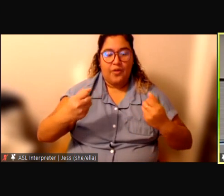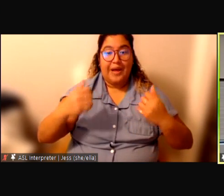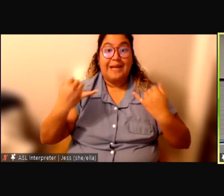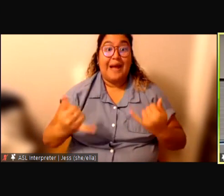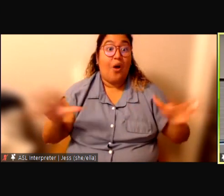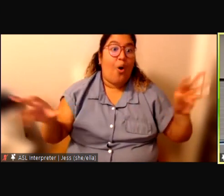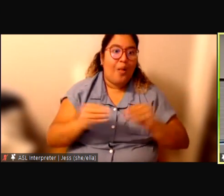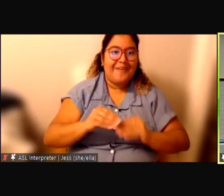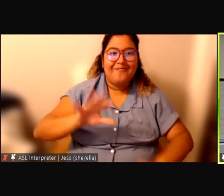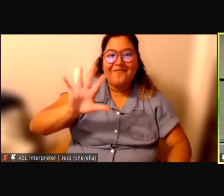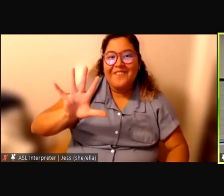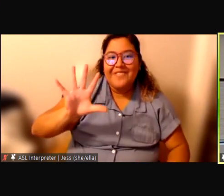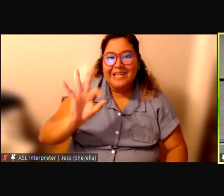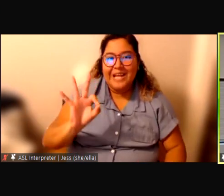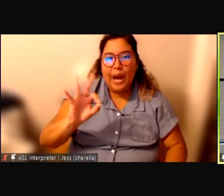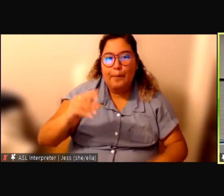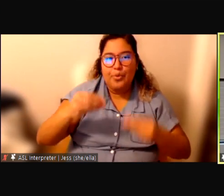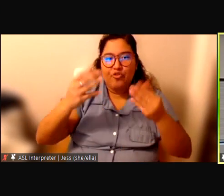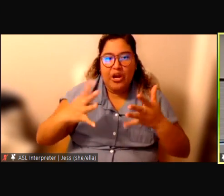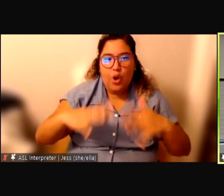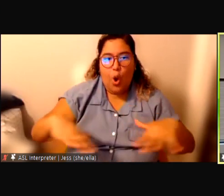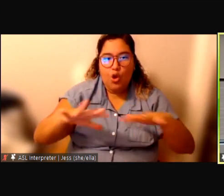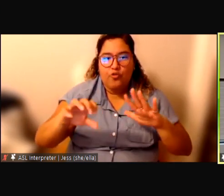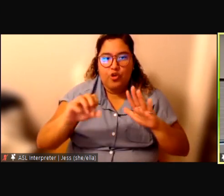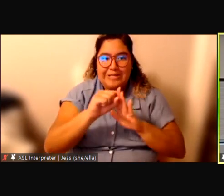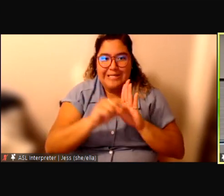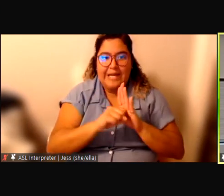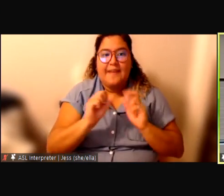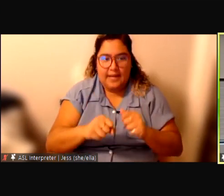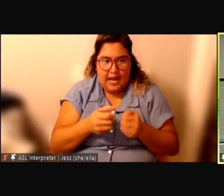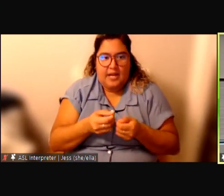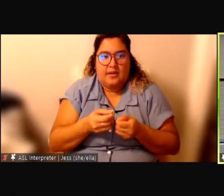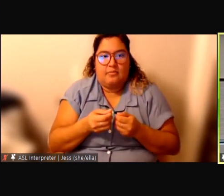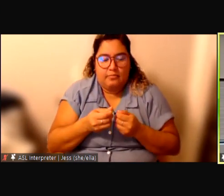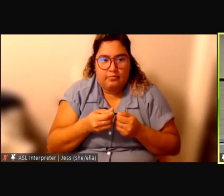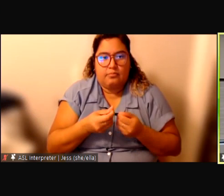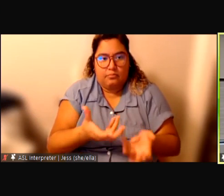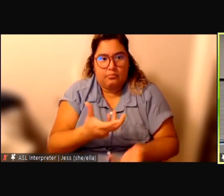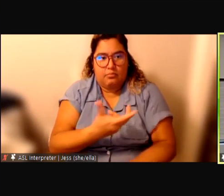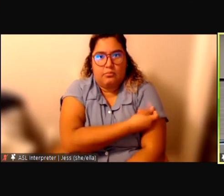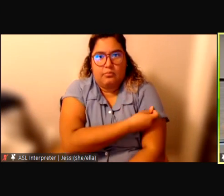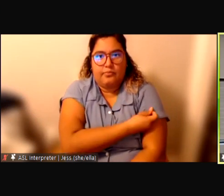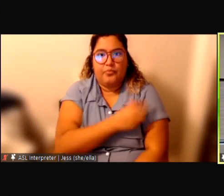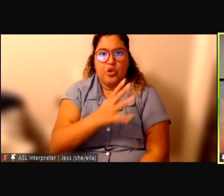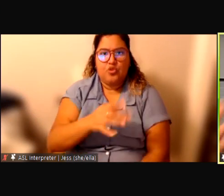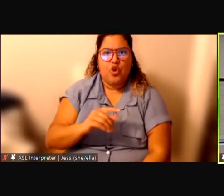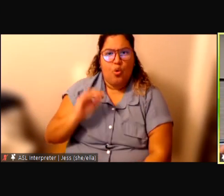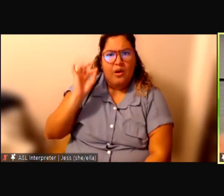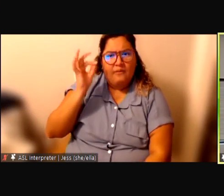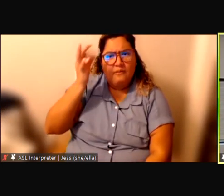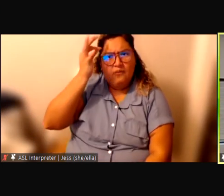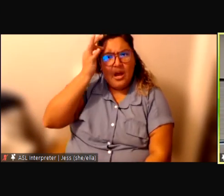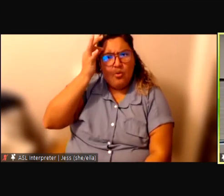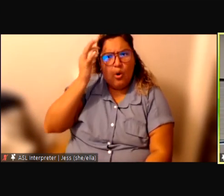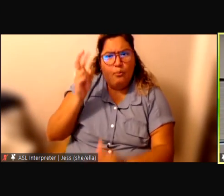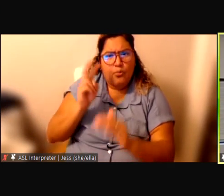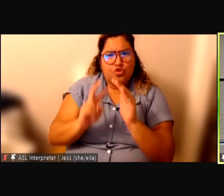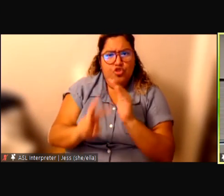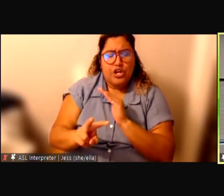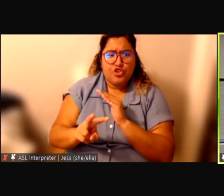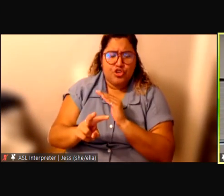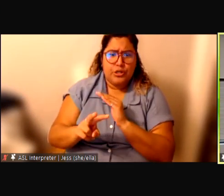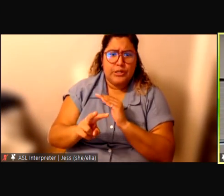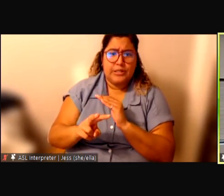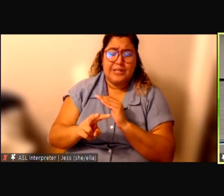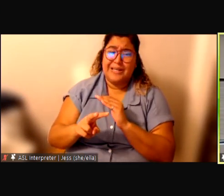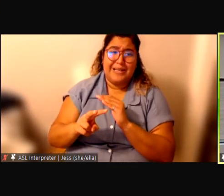providers across the state who can give this vaccine. And the federal projections keep growing, to be honest with you. There